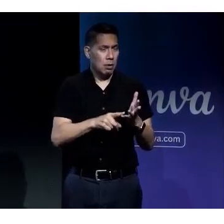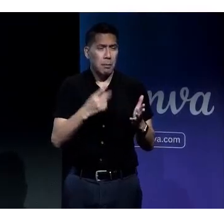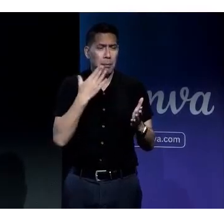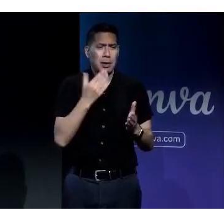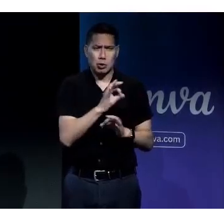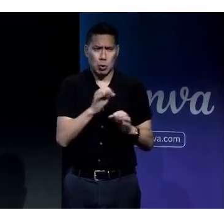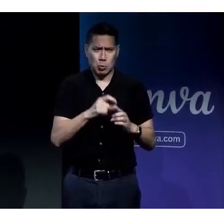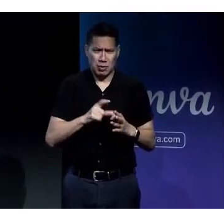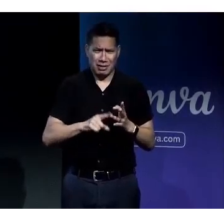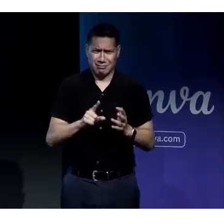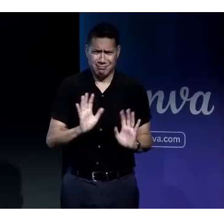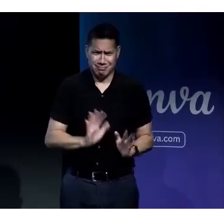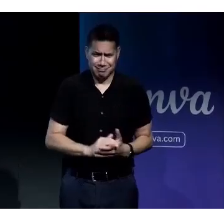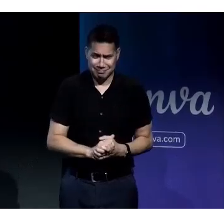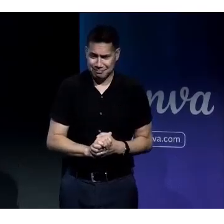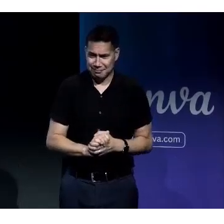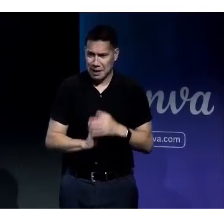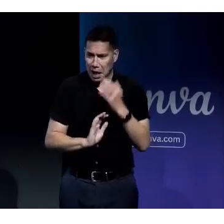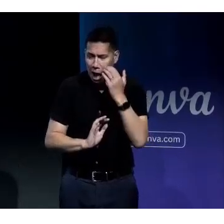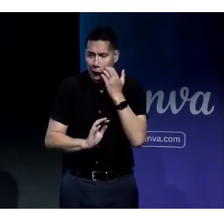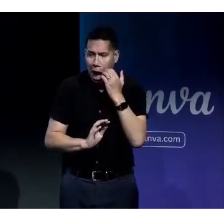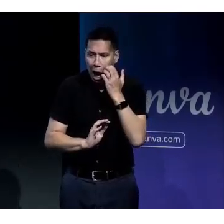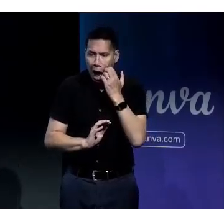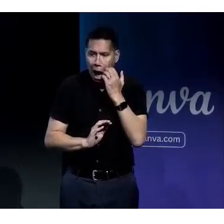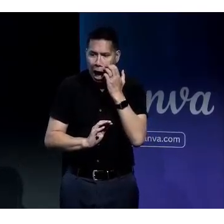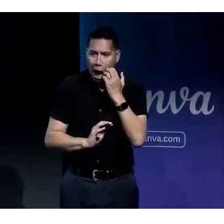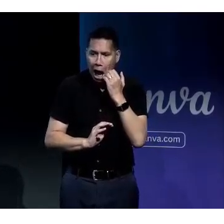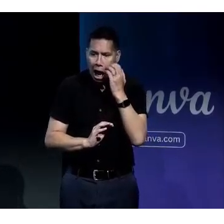but regardless.